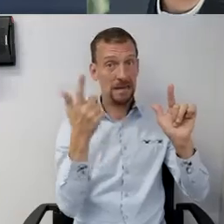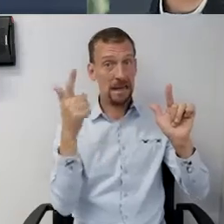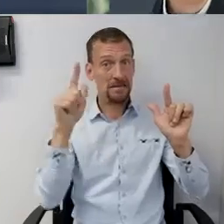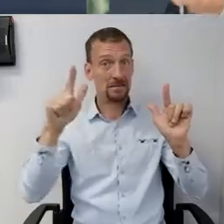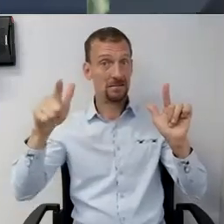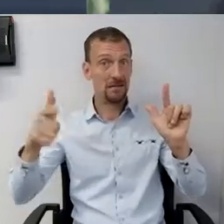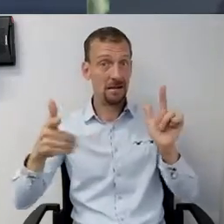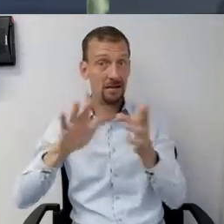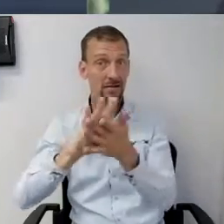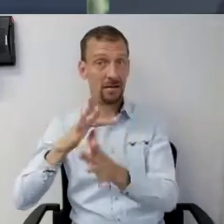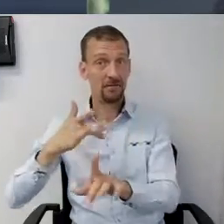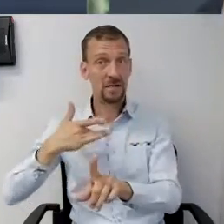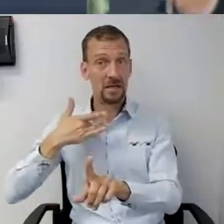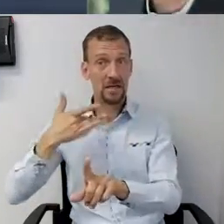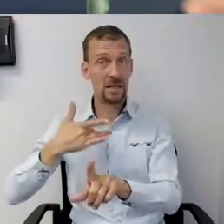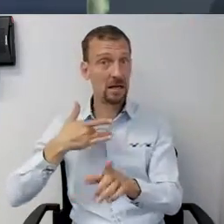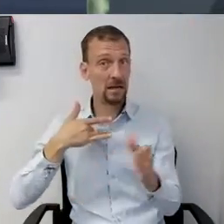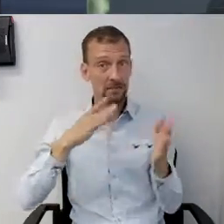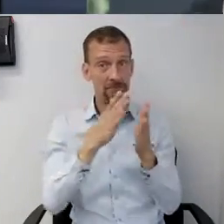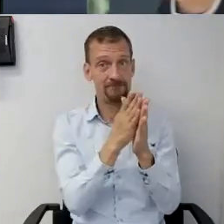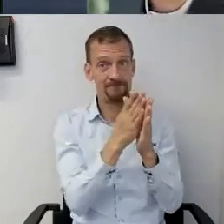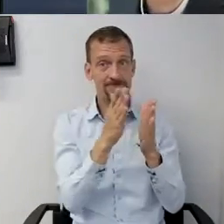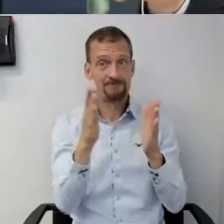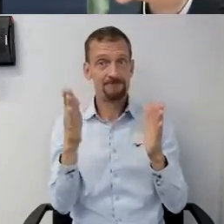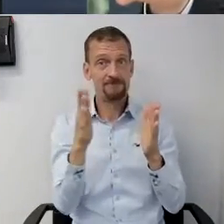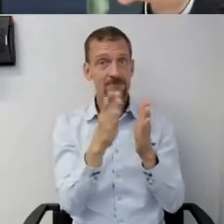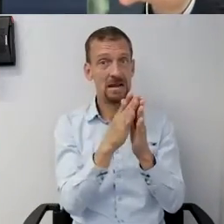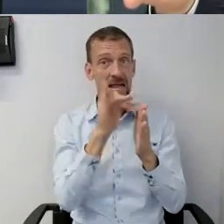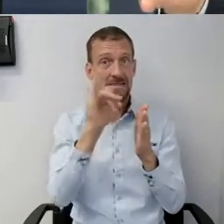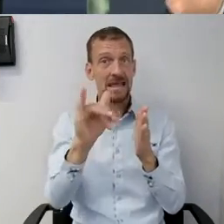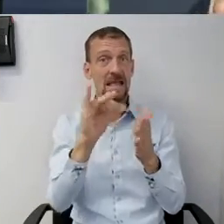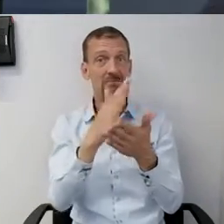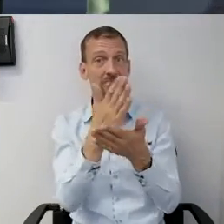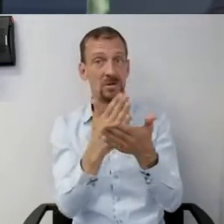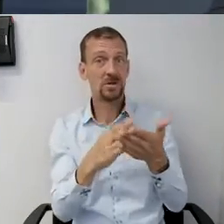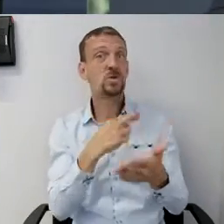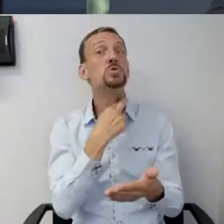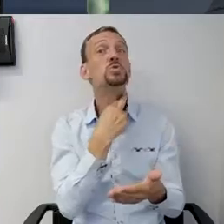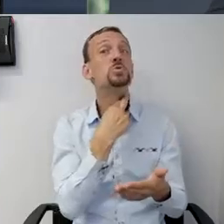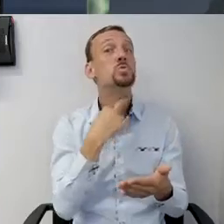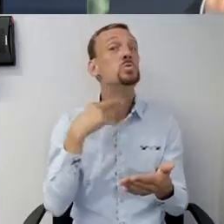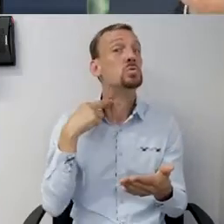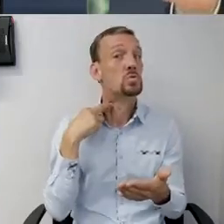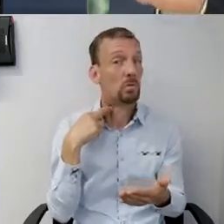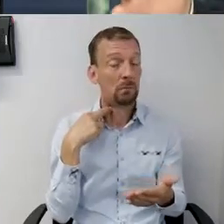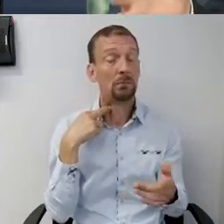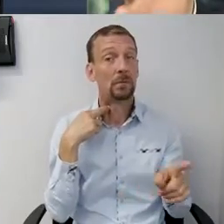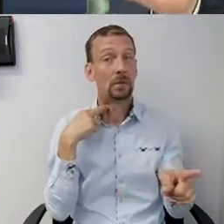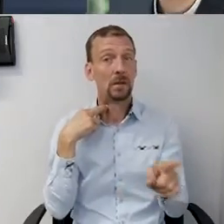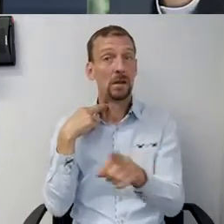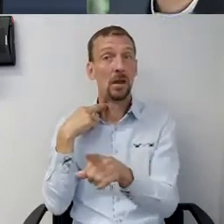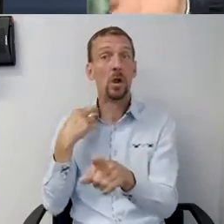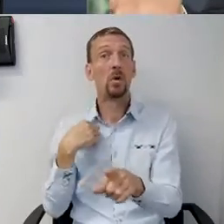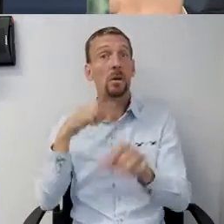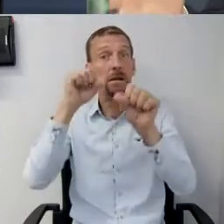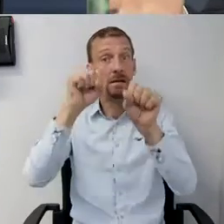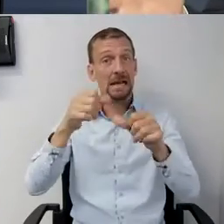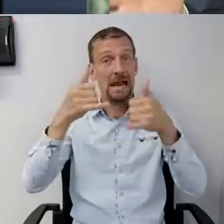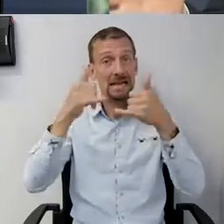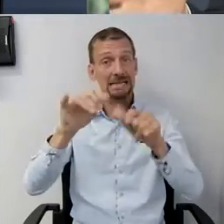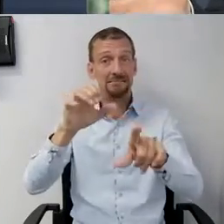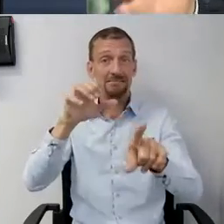they have symptoms, that's our period of risk, where we can still catch